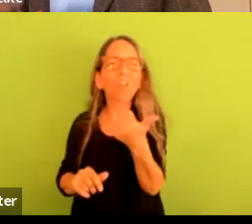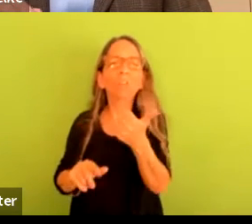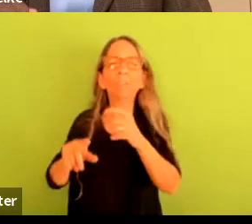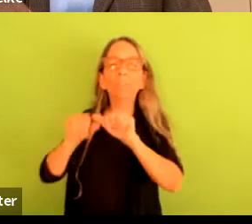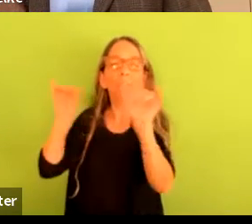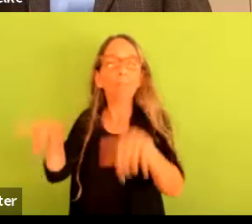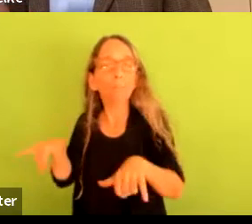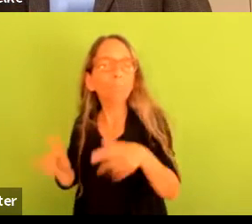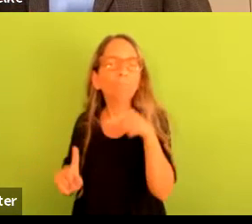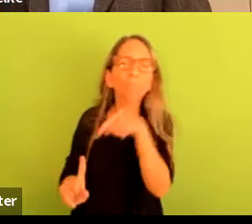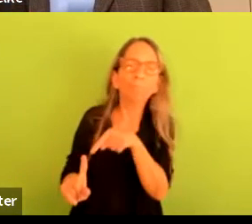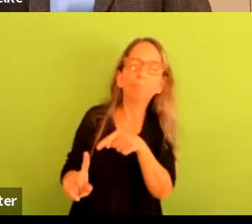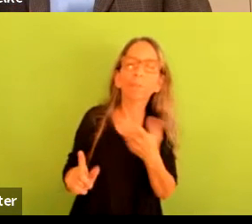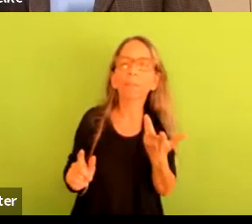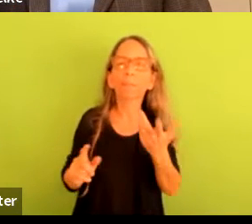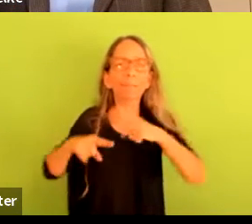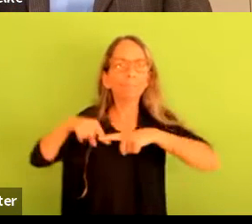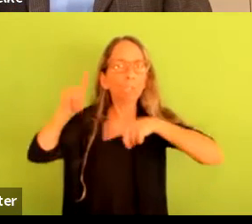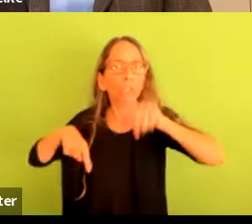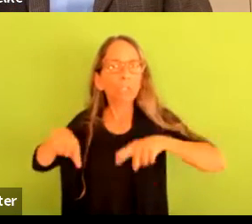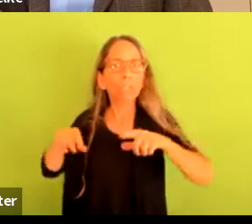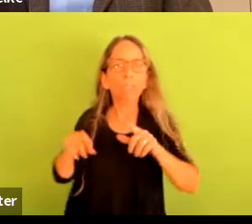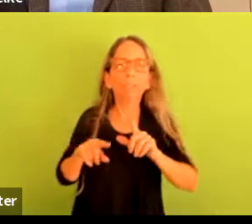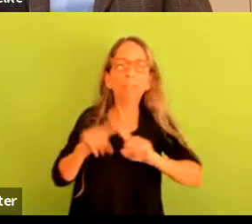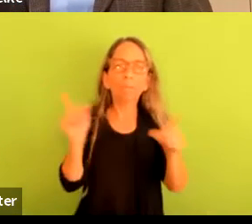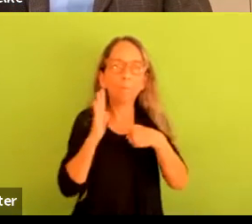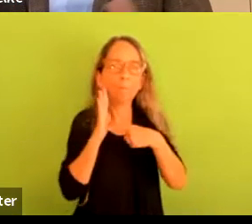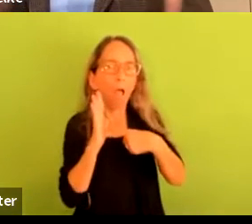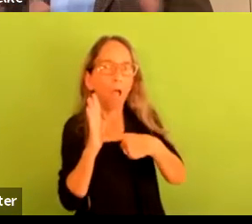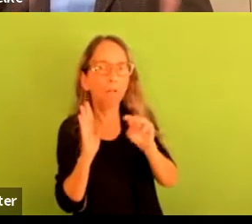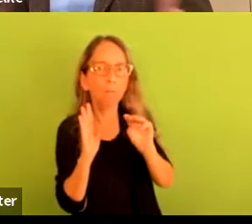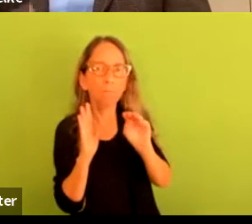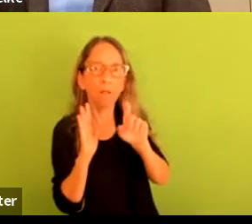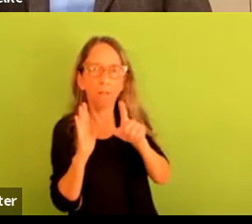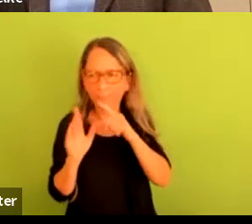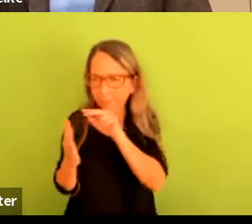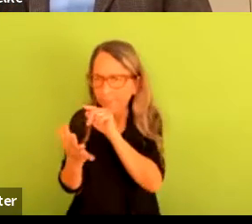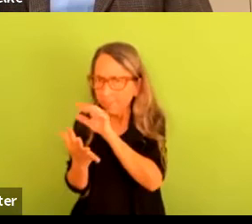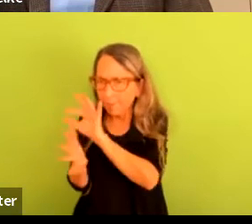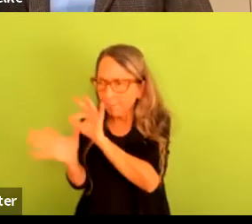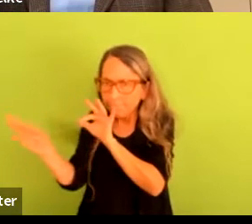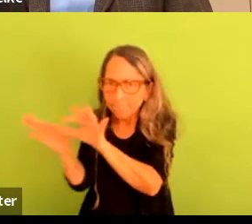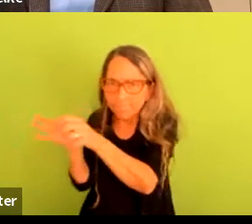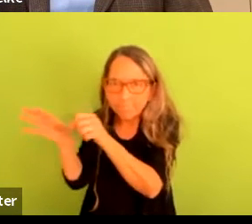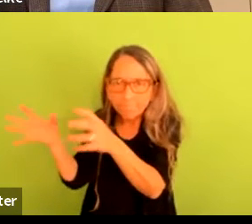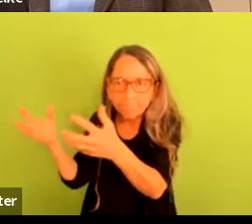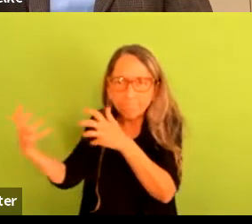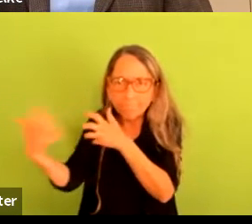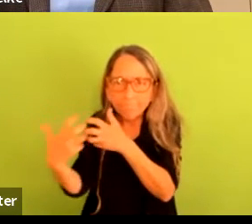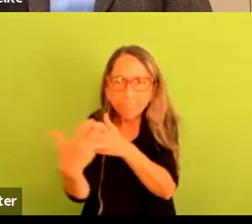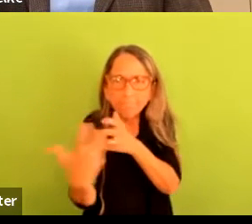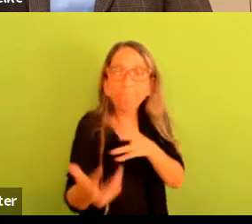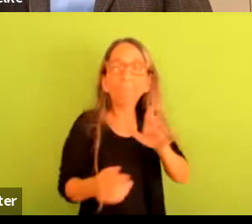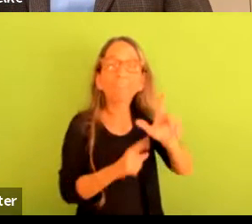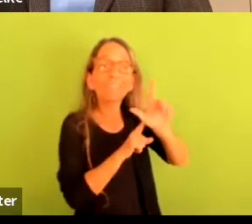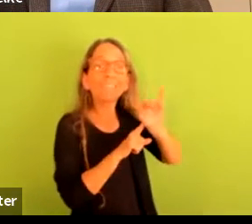of different models to choose from is important as well. And again, to Linda's point, these are things that are evolving. I'm